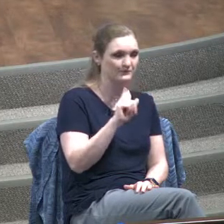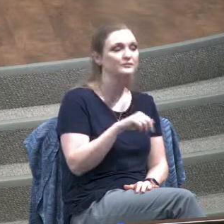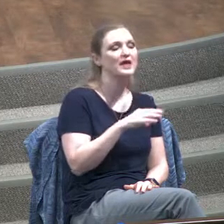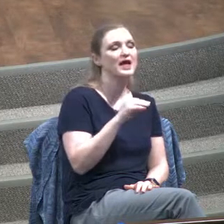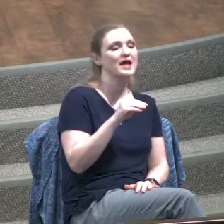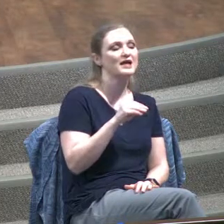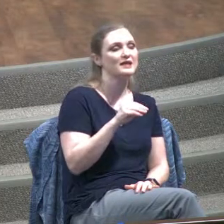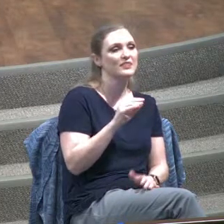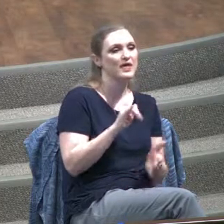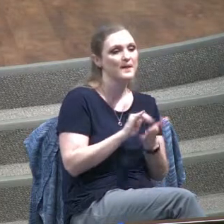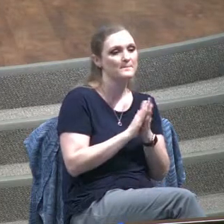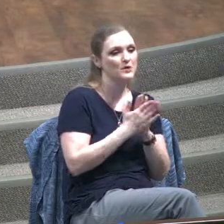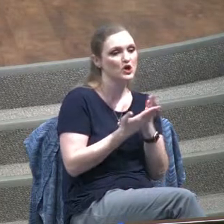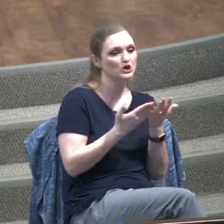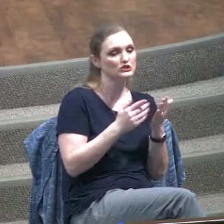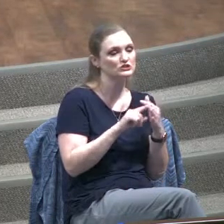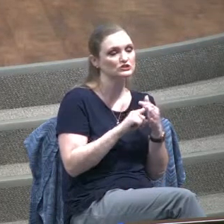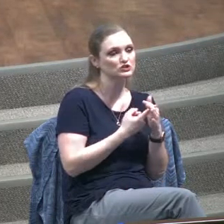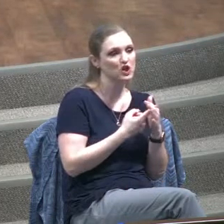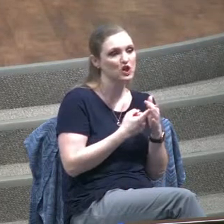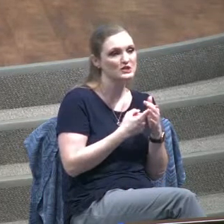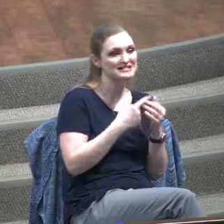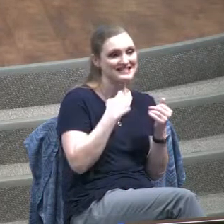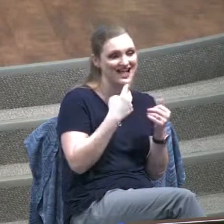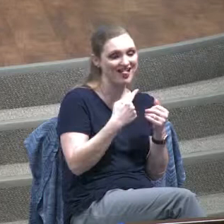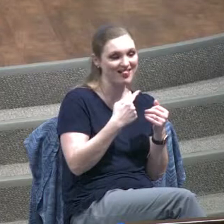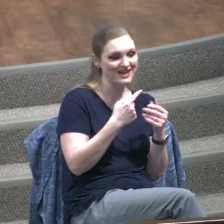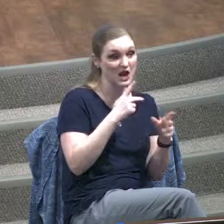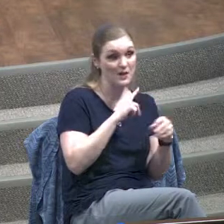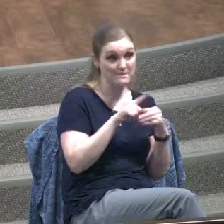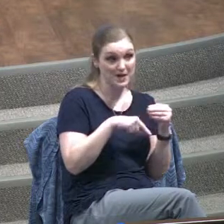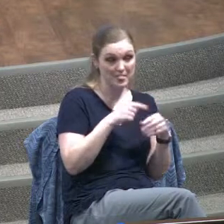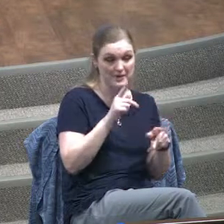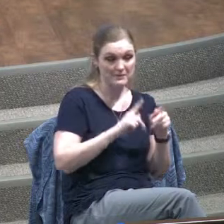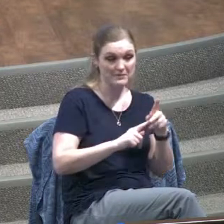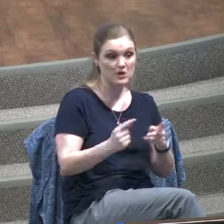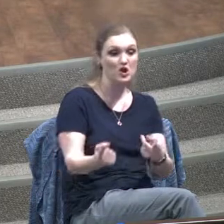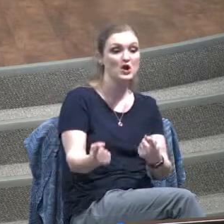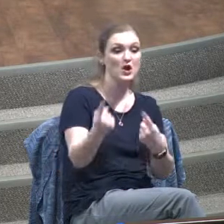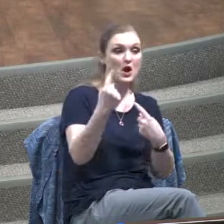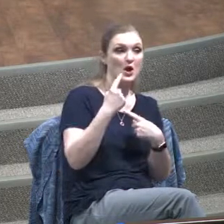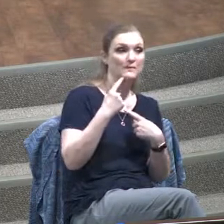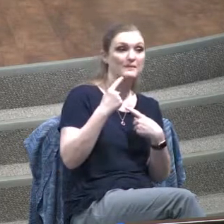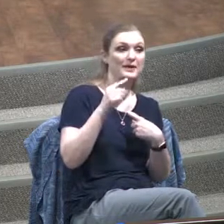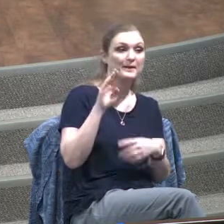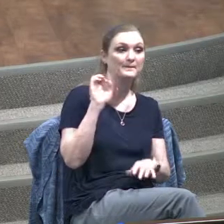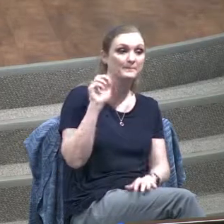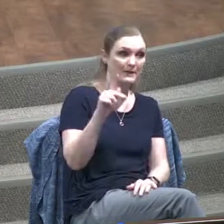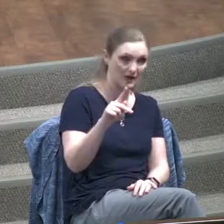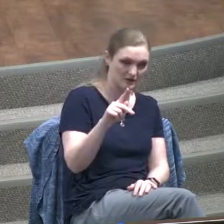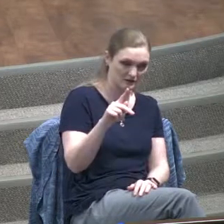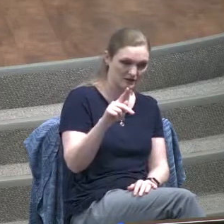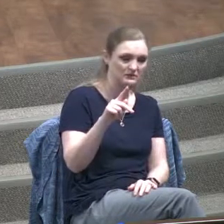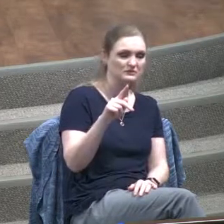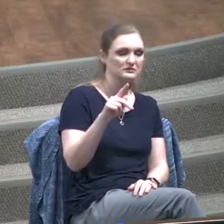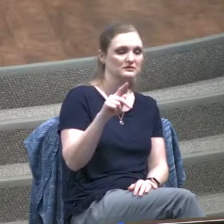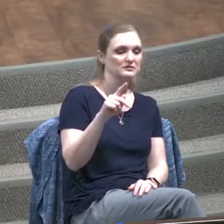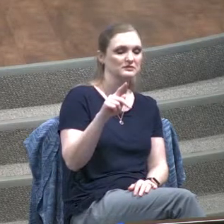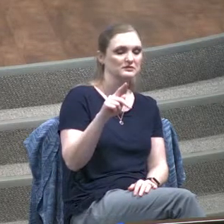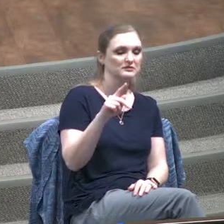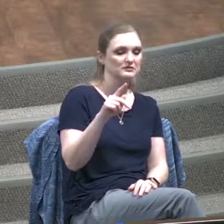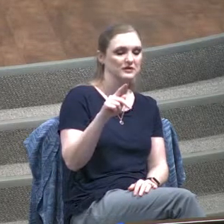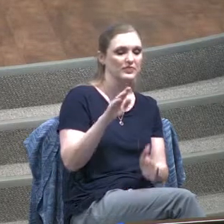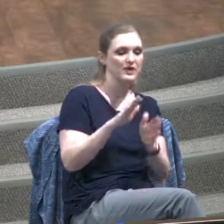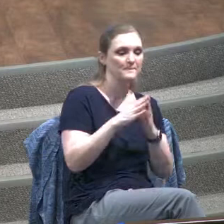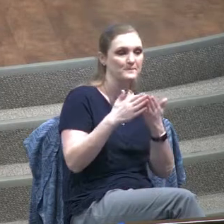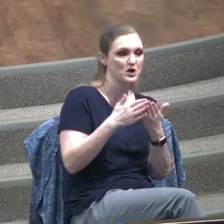And Ezra starts recording the people coming back. There's the